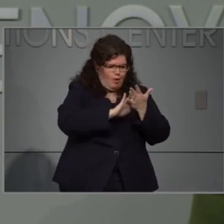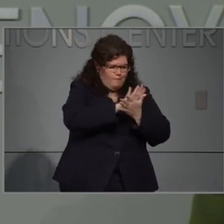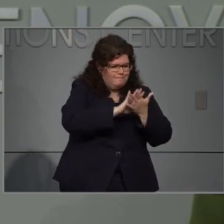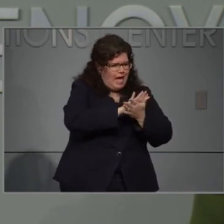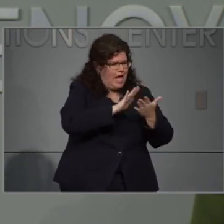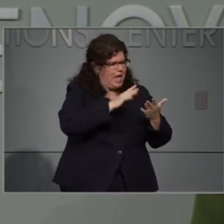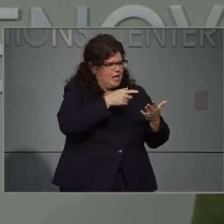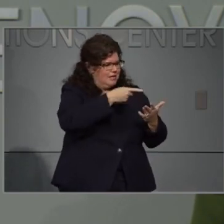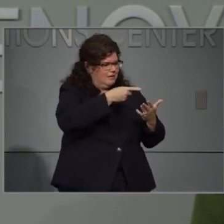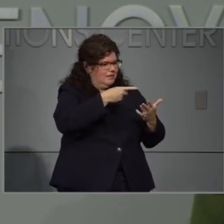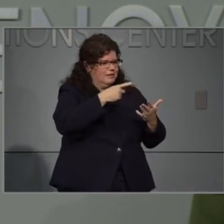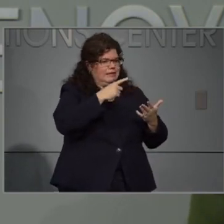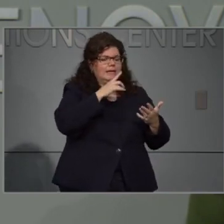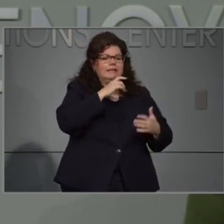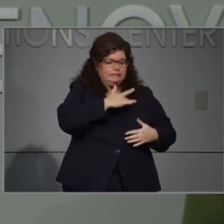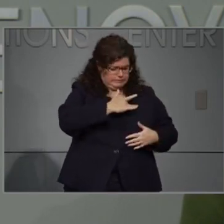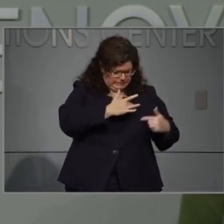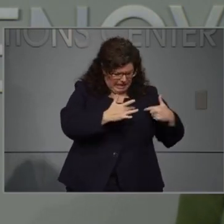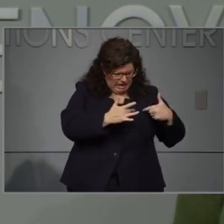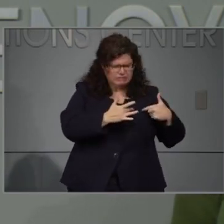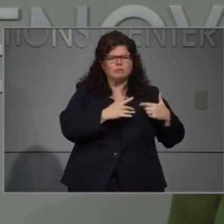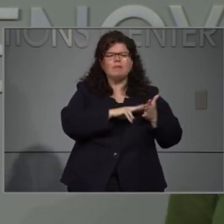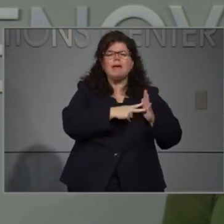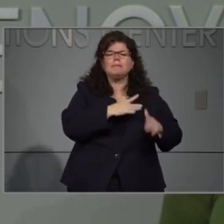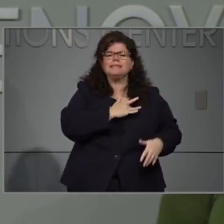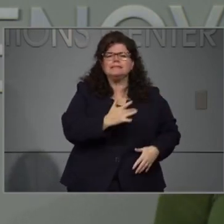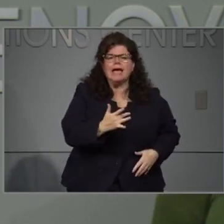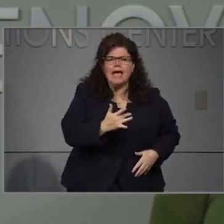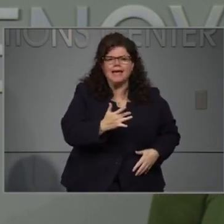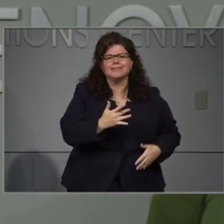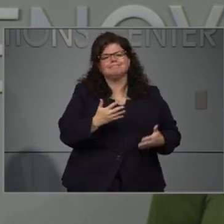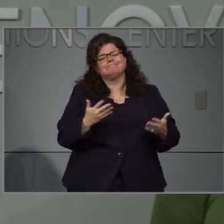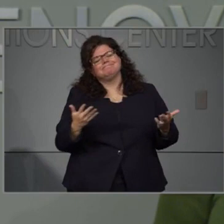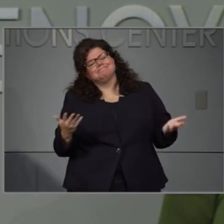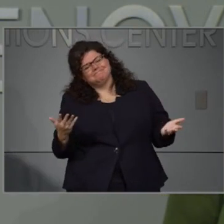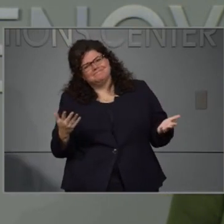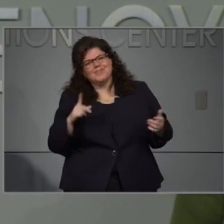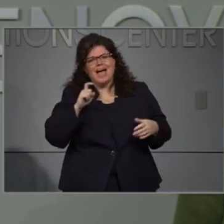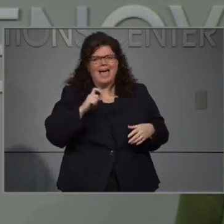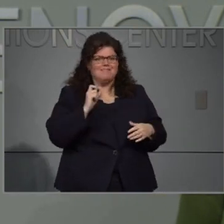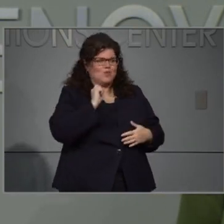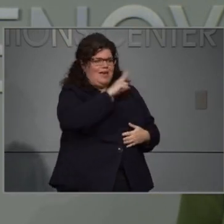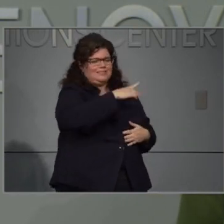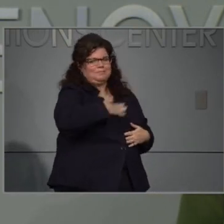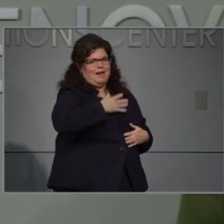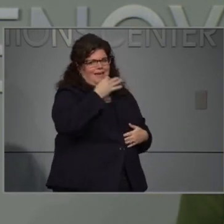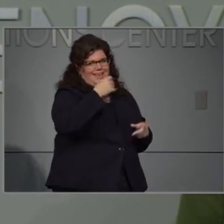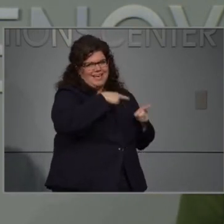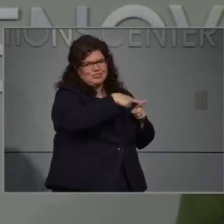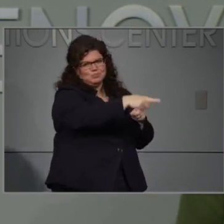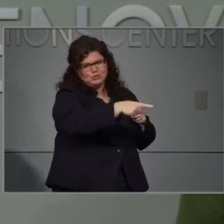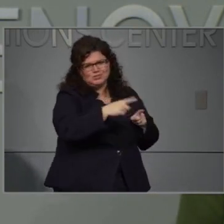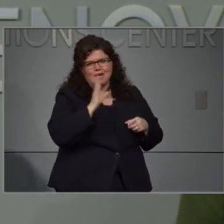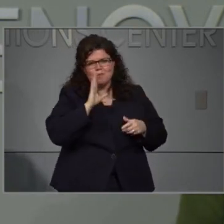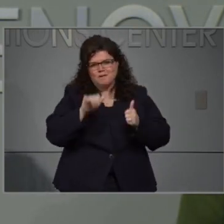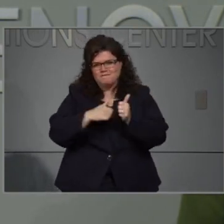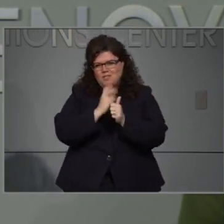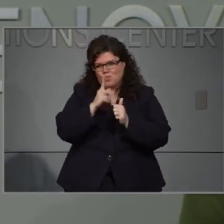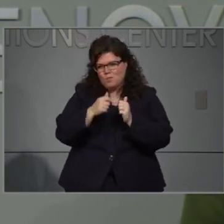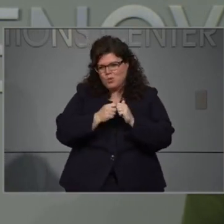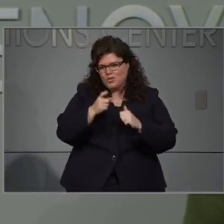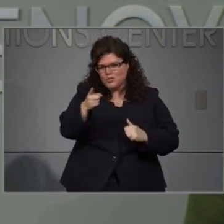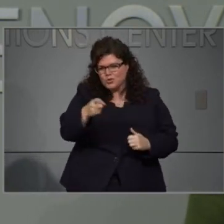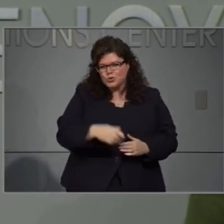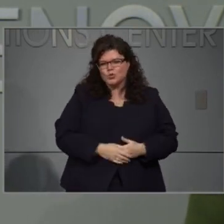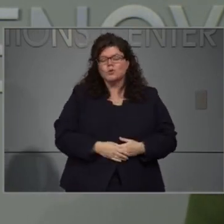I'd want to go back to the literature and talk with some of our experts, and we will be happy to follow up on that. But I think it's going to be